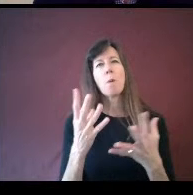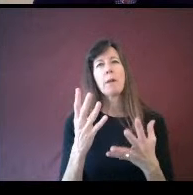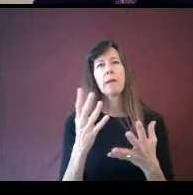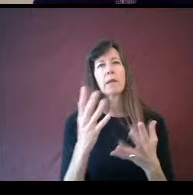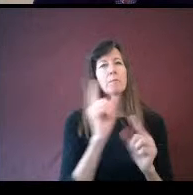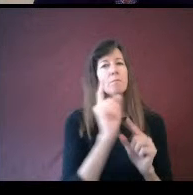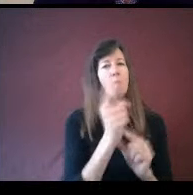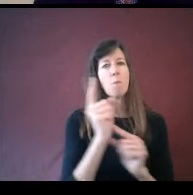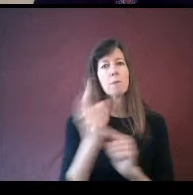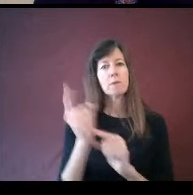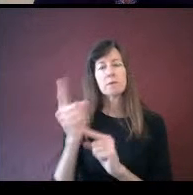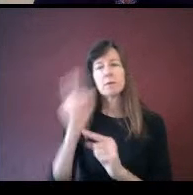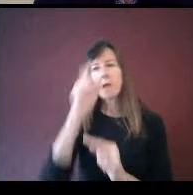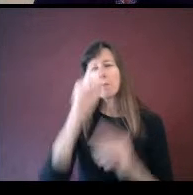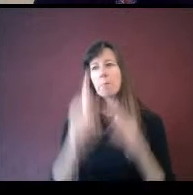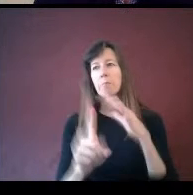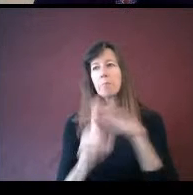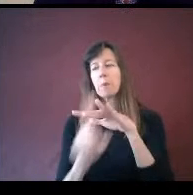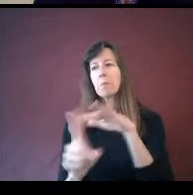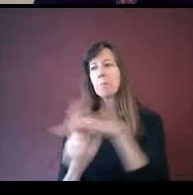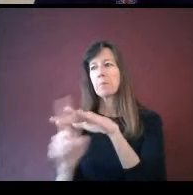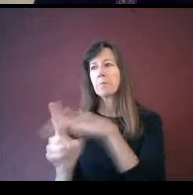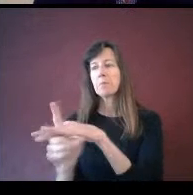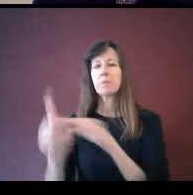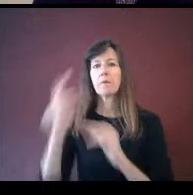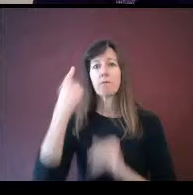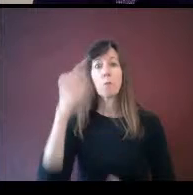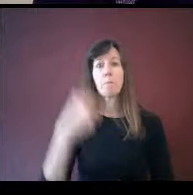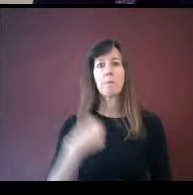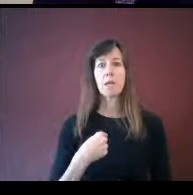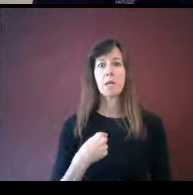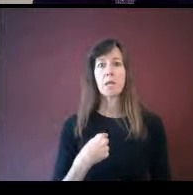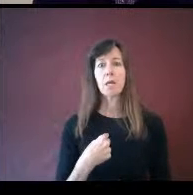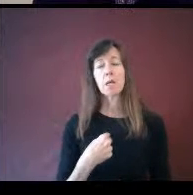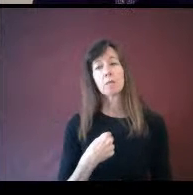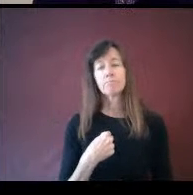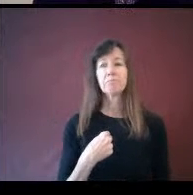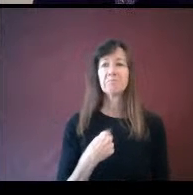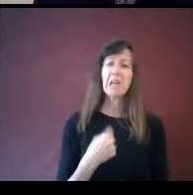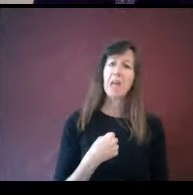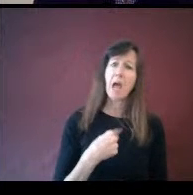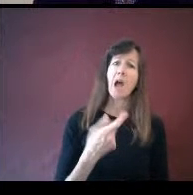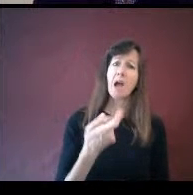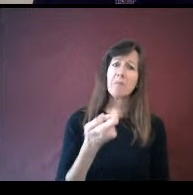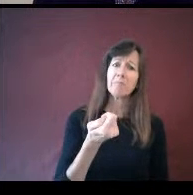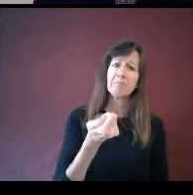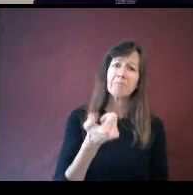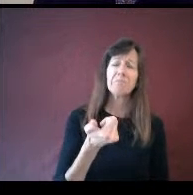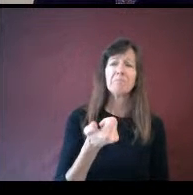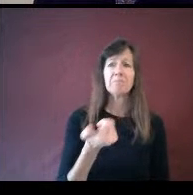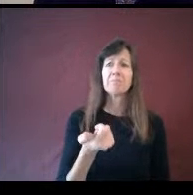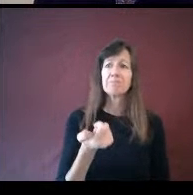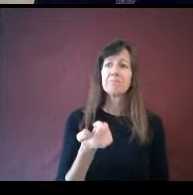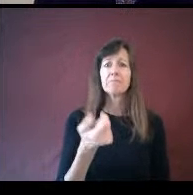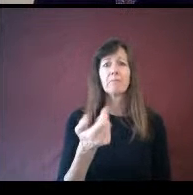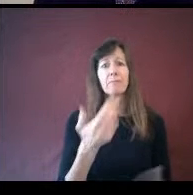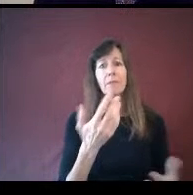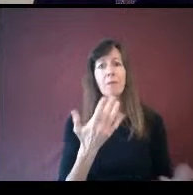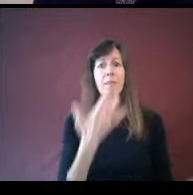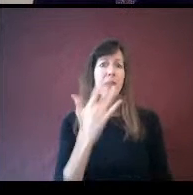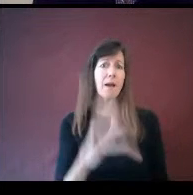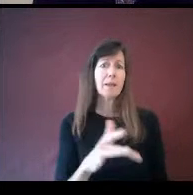fortunate in having the window to see small selfless acts that people have undertaken this